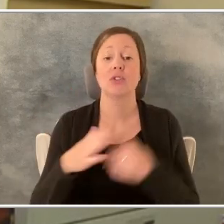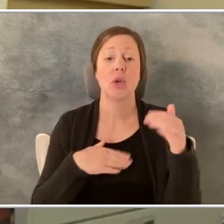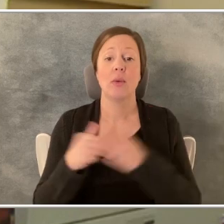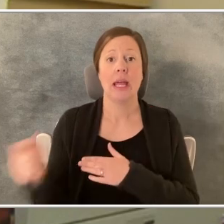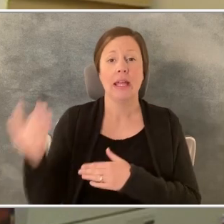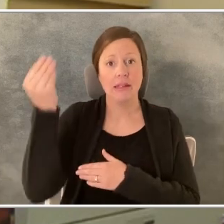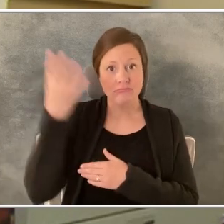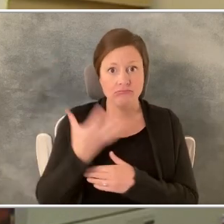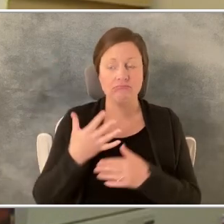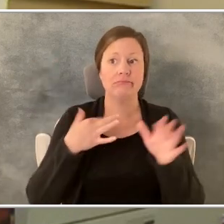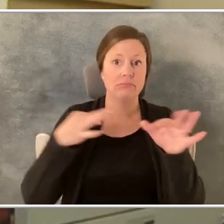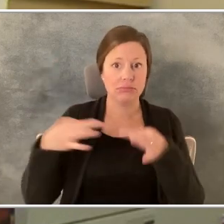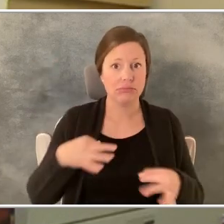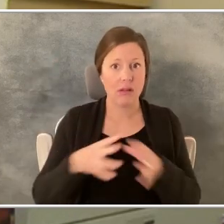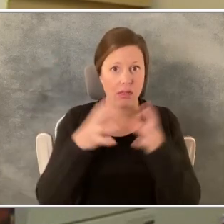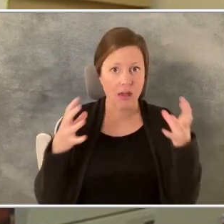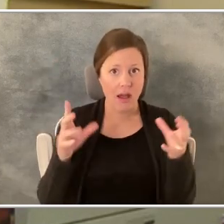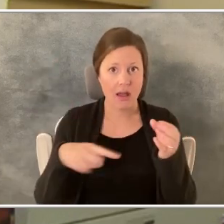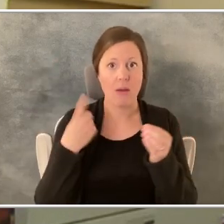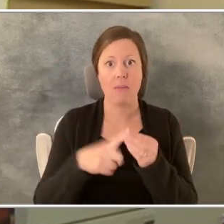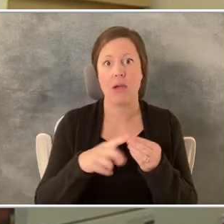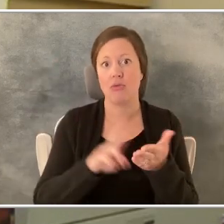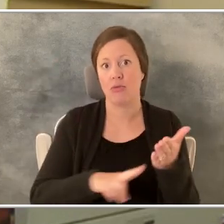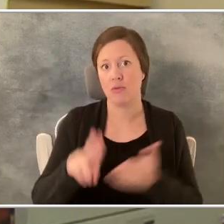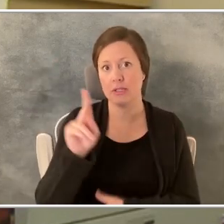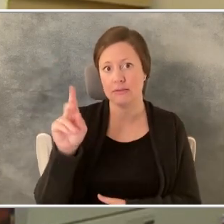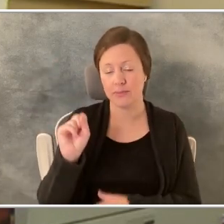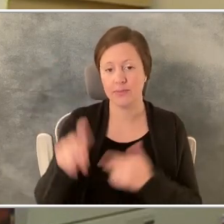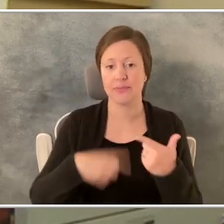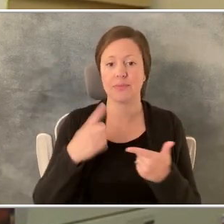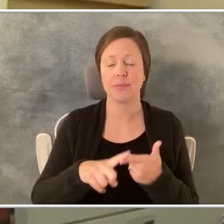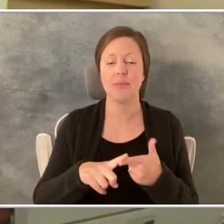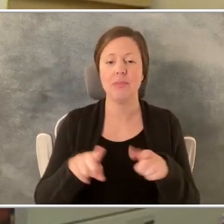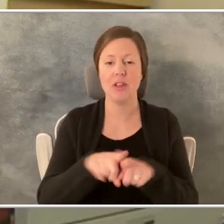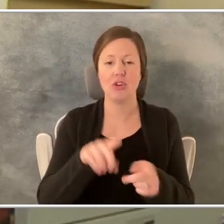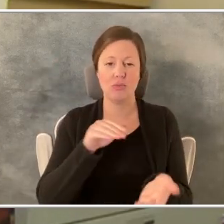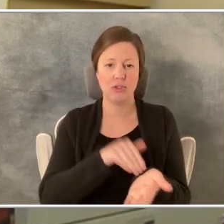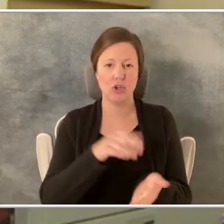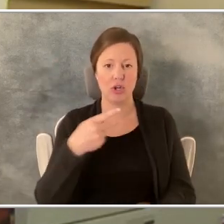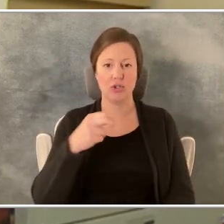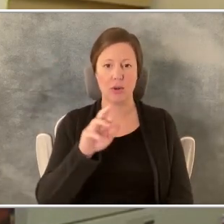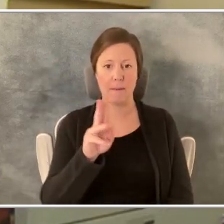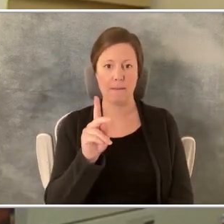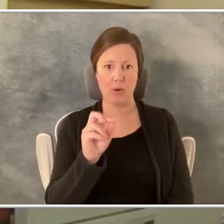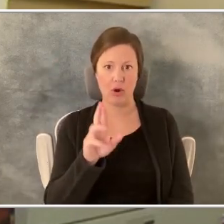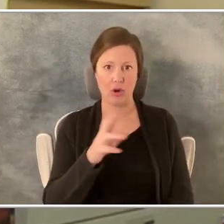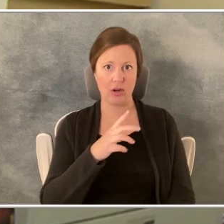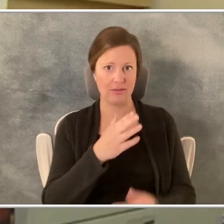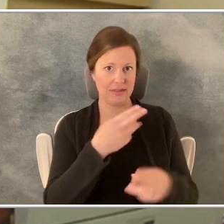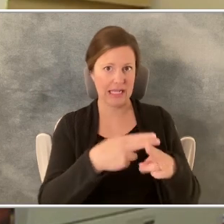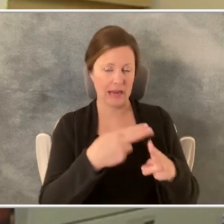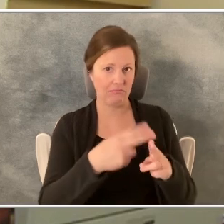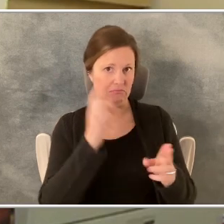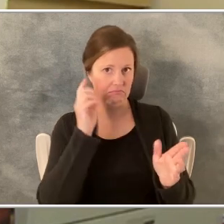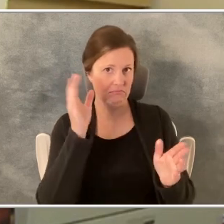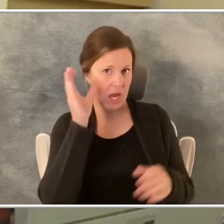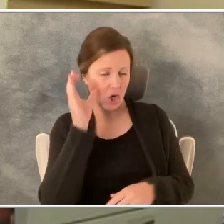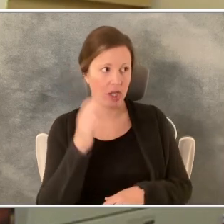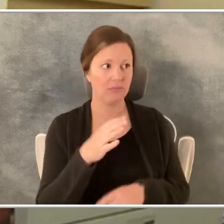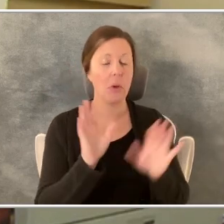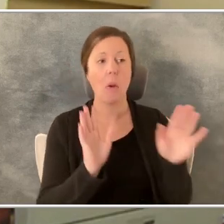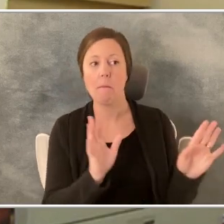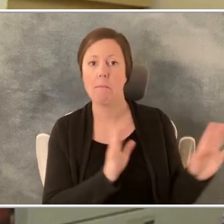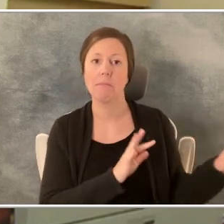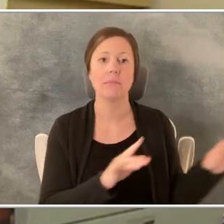good information about the University of Kansas. And then Dr. Parker came on my radar. And of course, you do background checks and everything